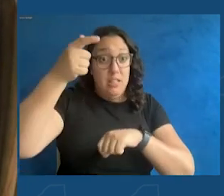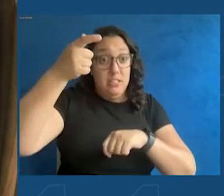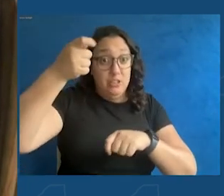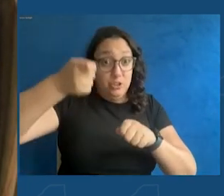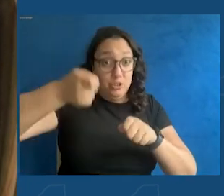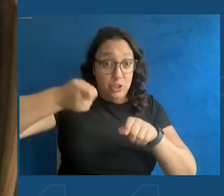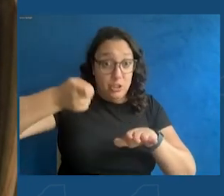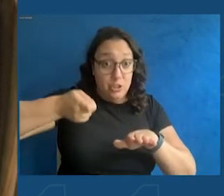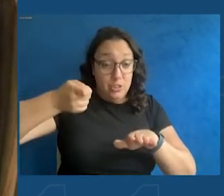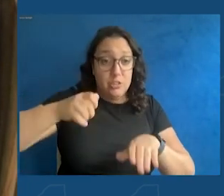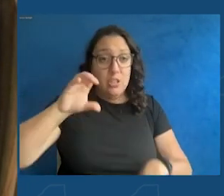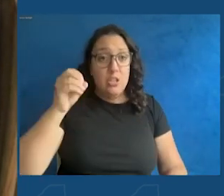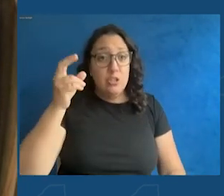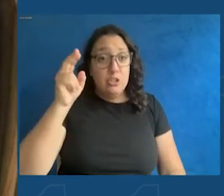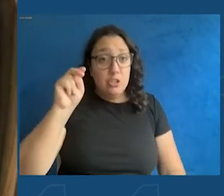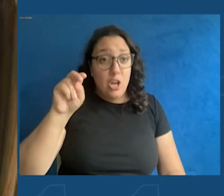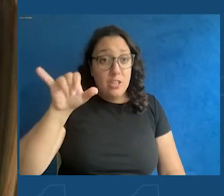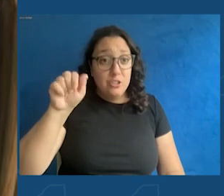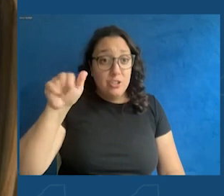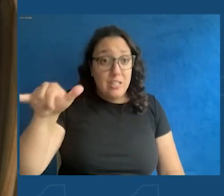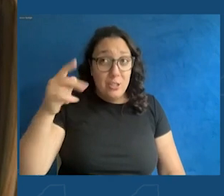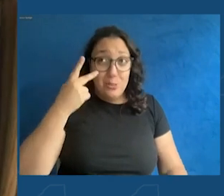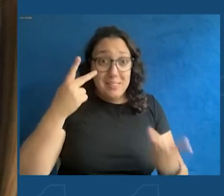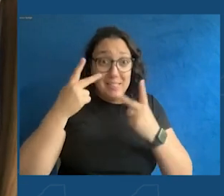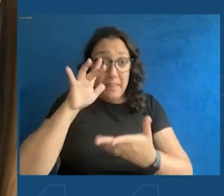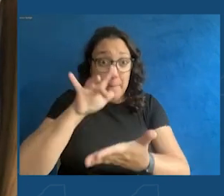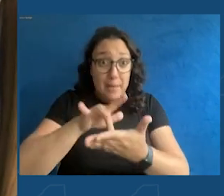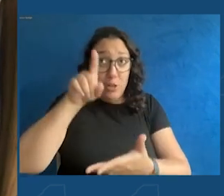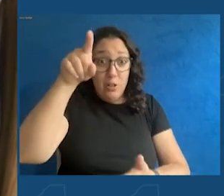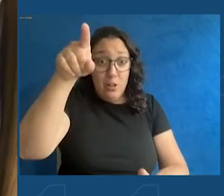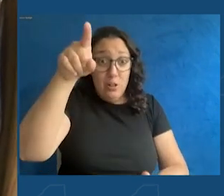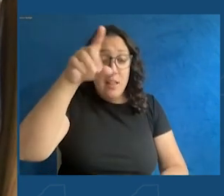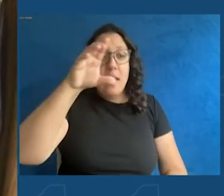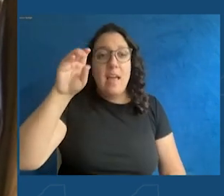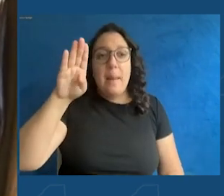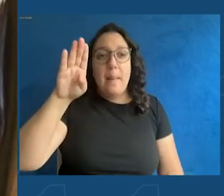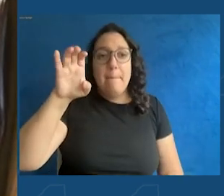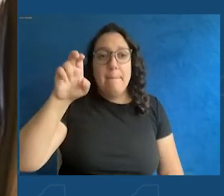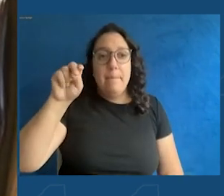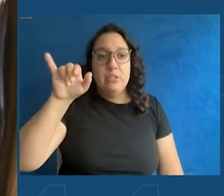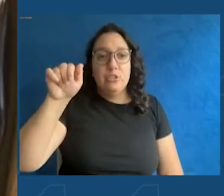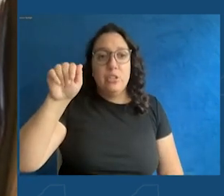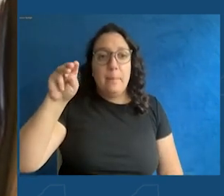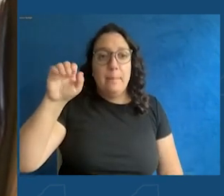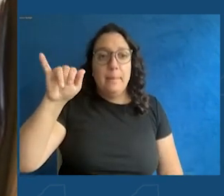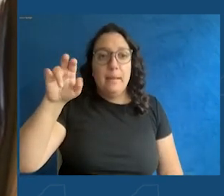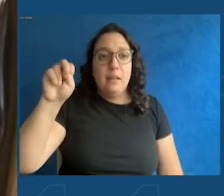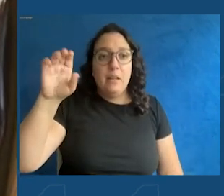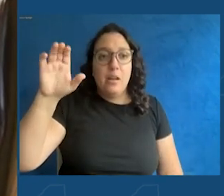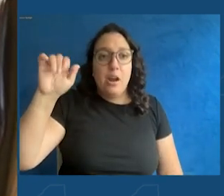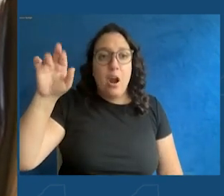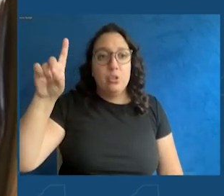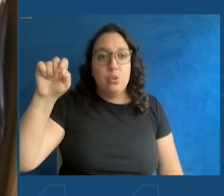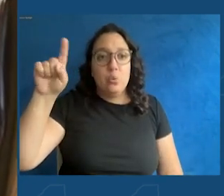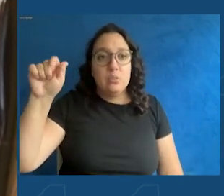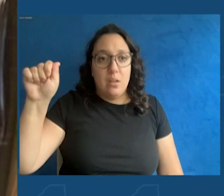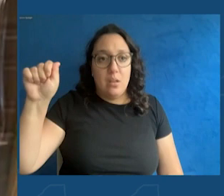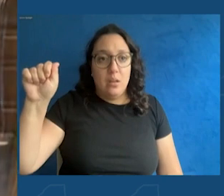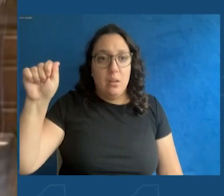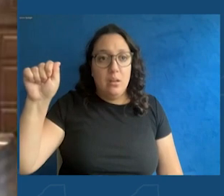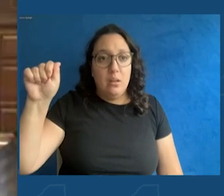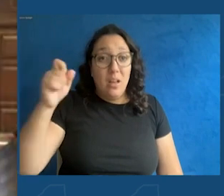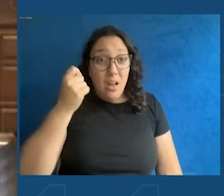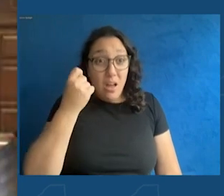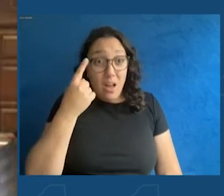John Jay in the middle and Benjamin Cardozo. Well, the view from this side of the bench is